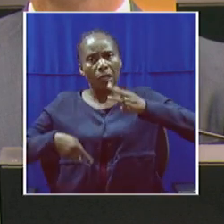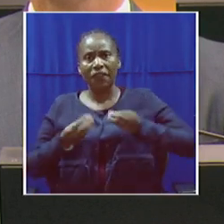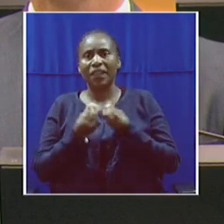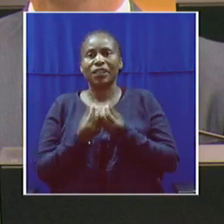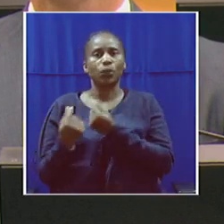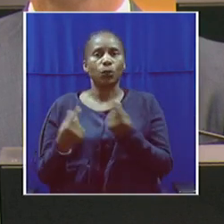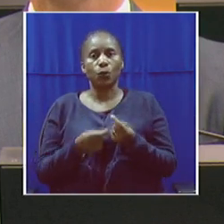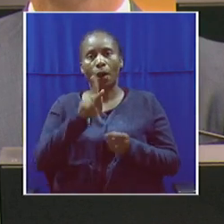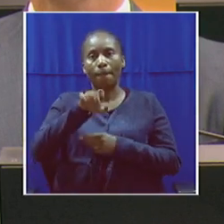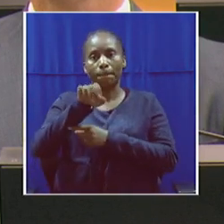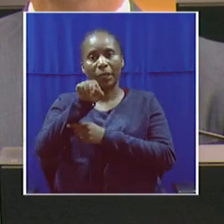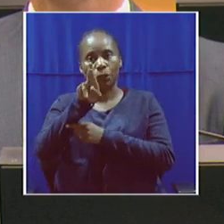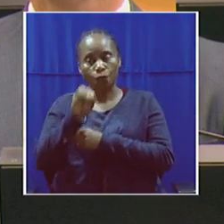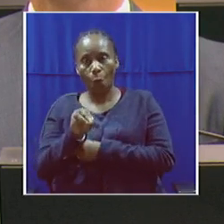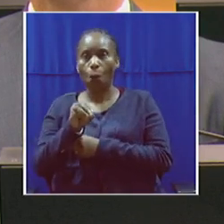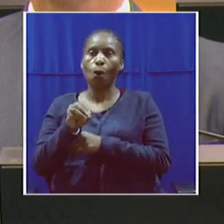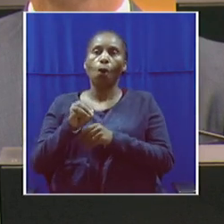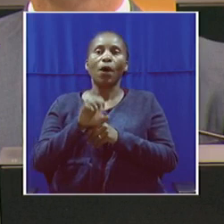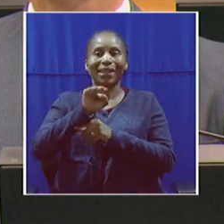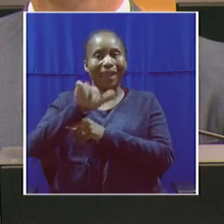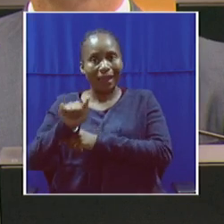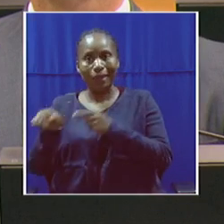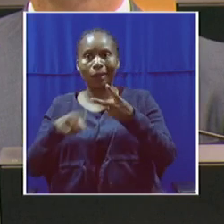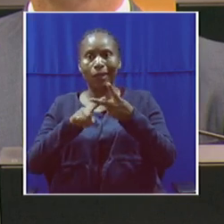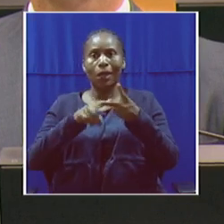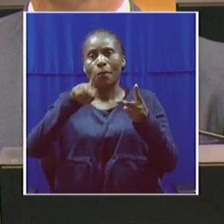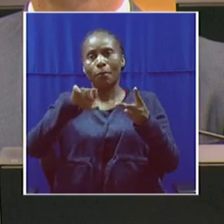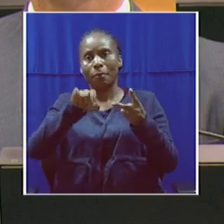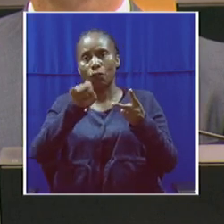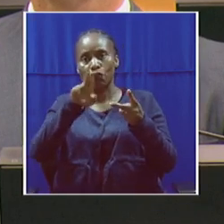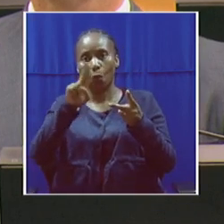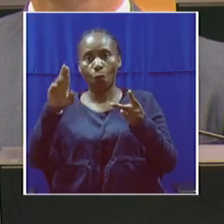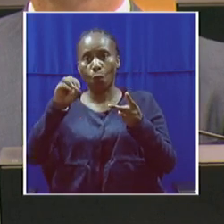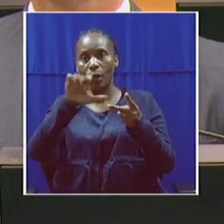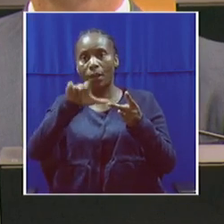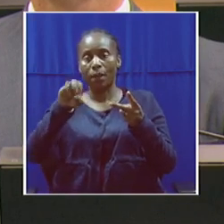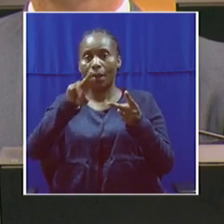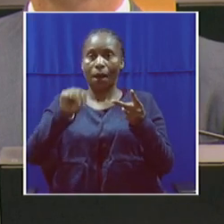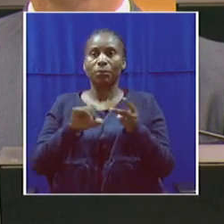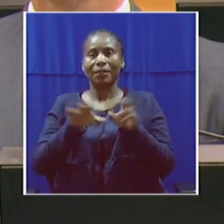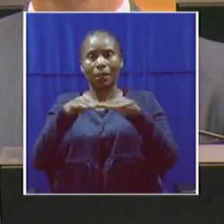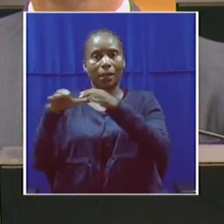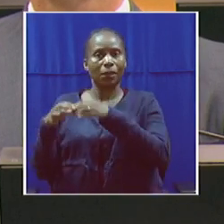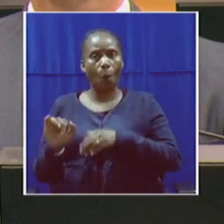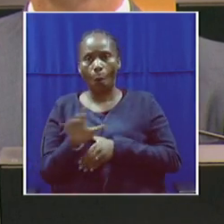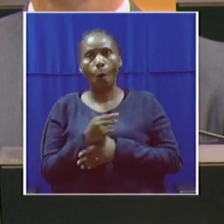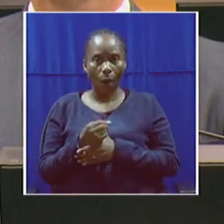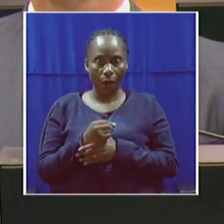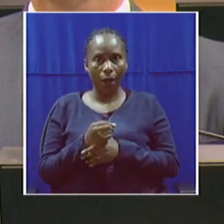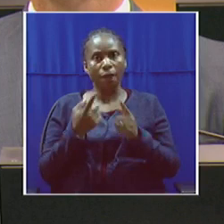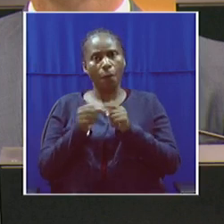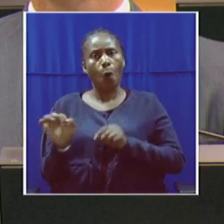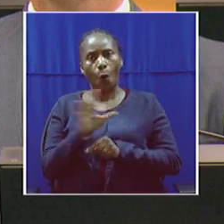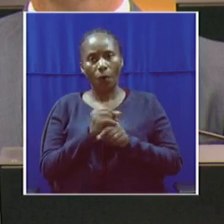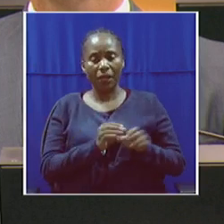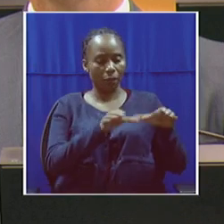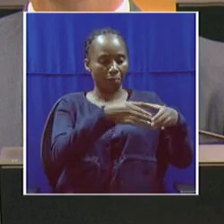Peta and the department itself with regard to the Petro the petroleum sector specifically given that all these entities